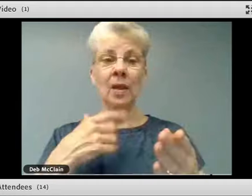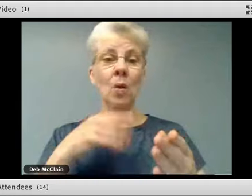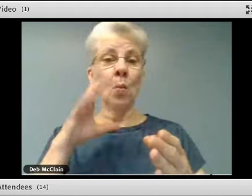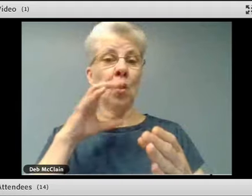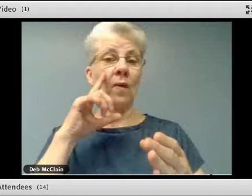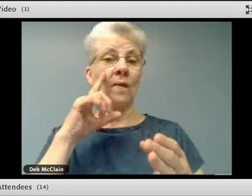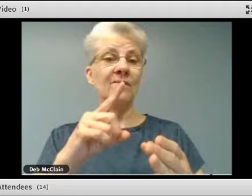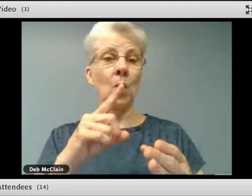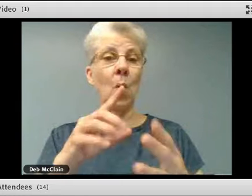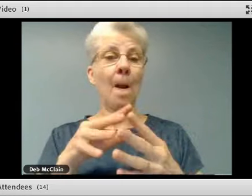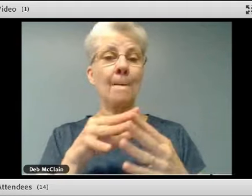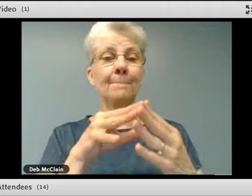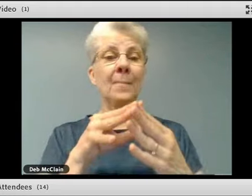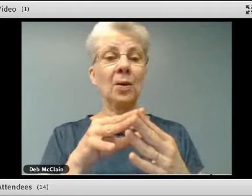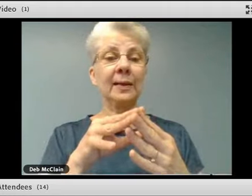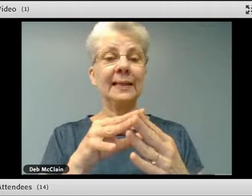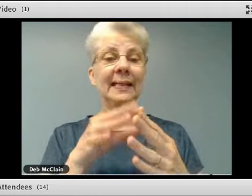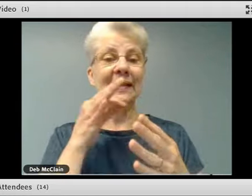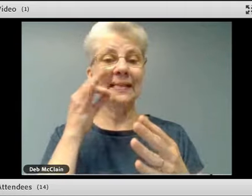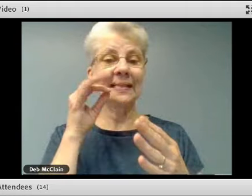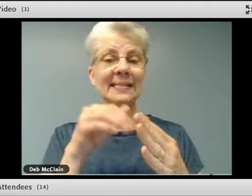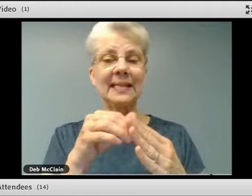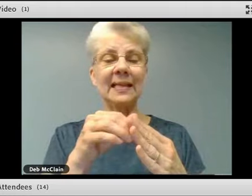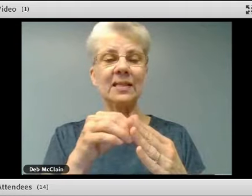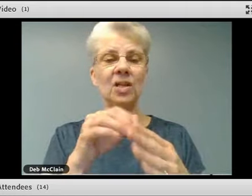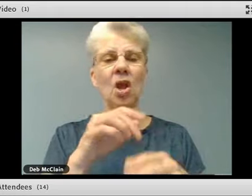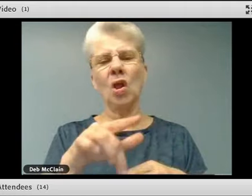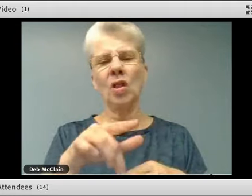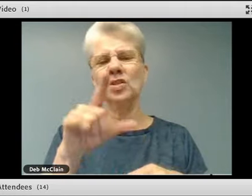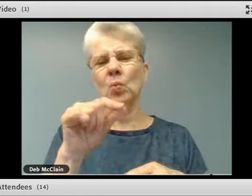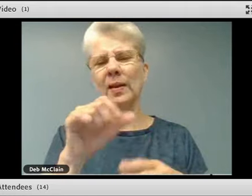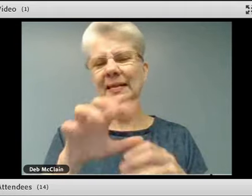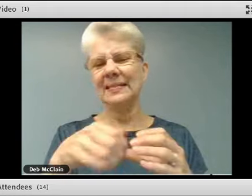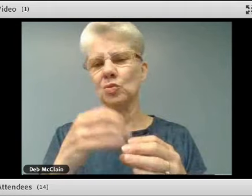American Indians in the early 20th century.